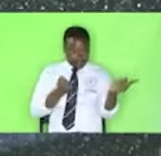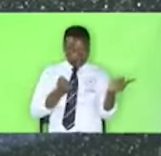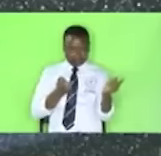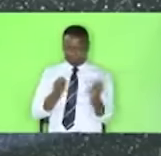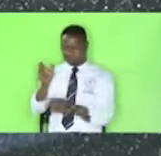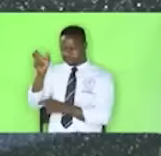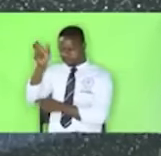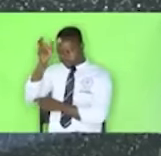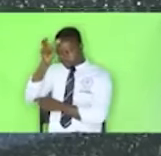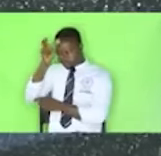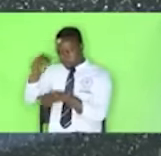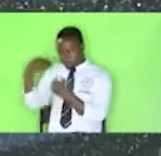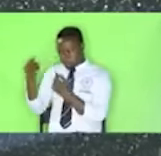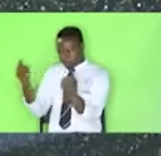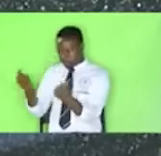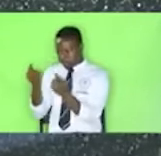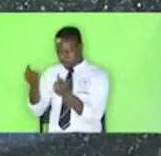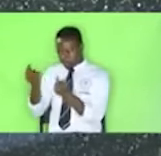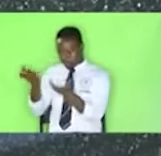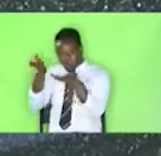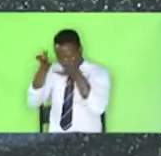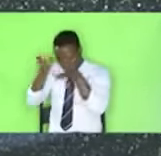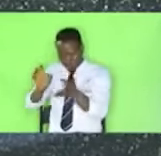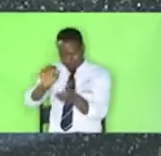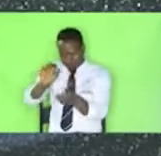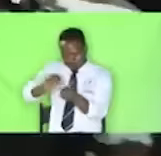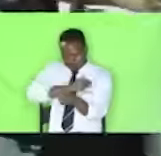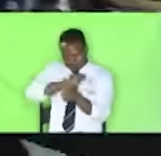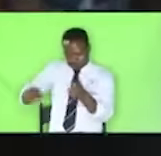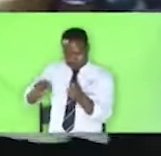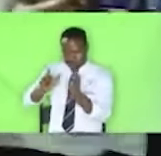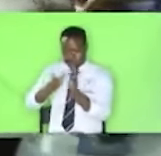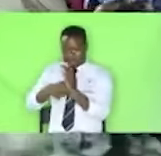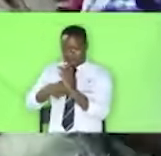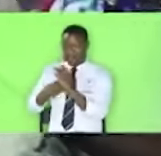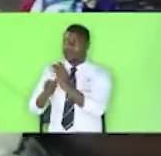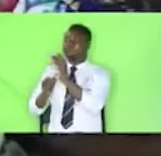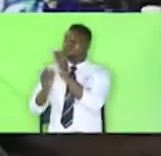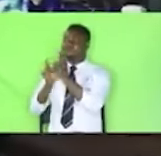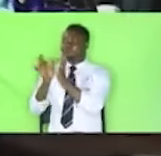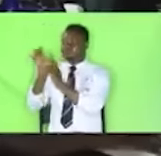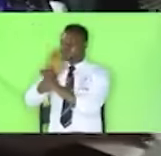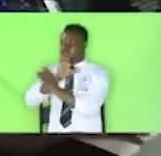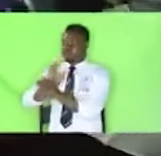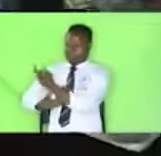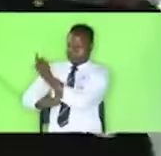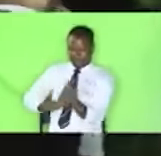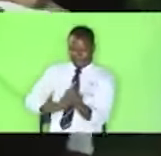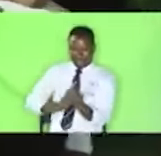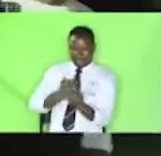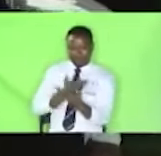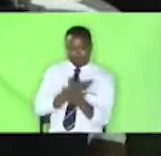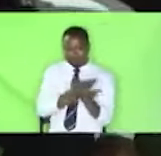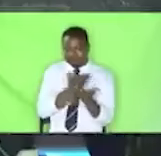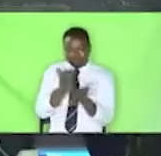sin, but he brought transformation through Jesus Christ. Look at this